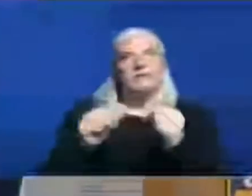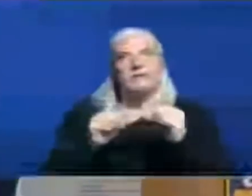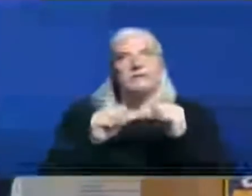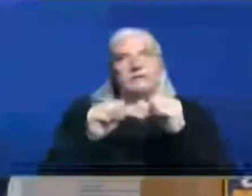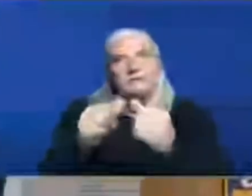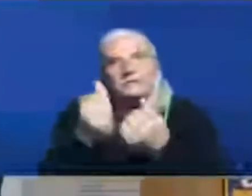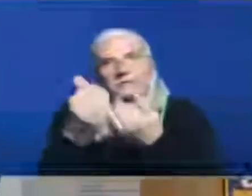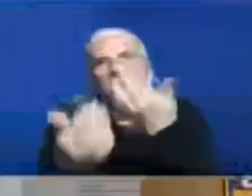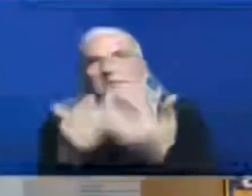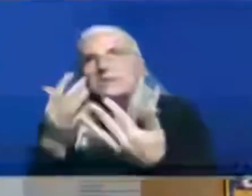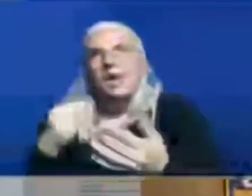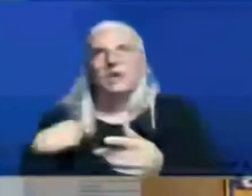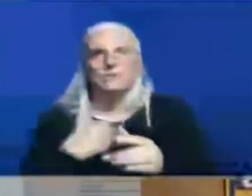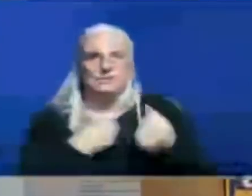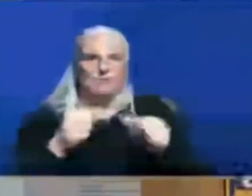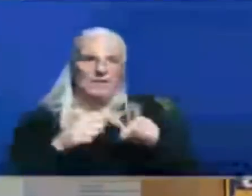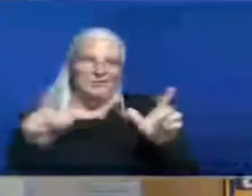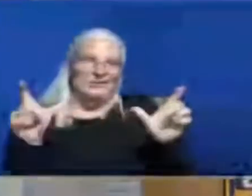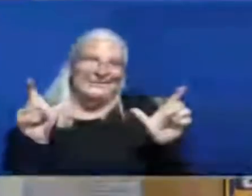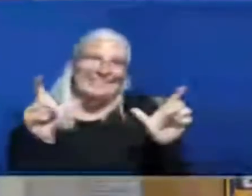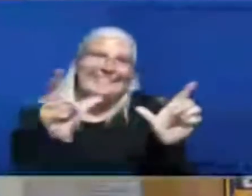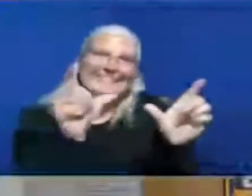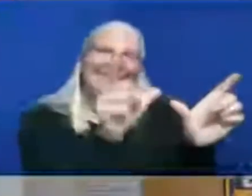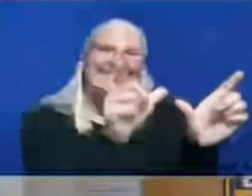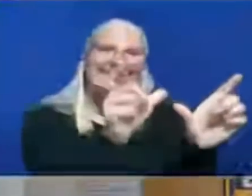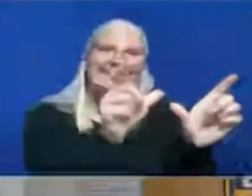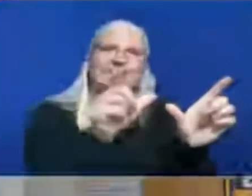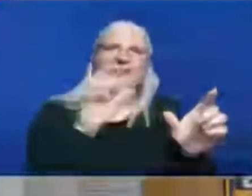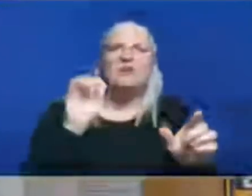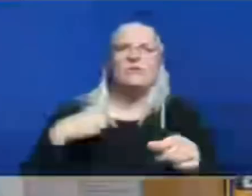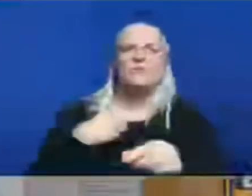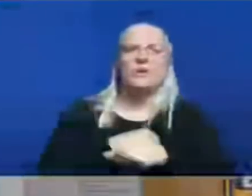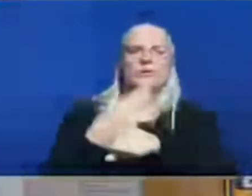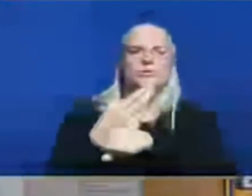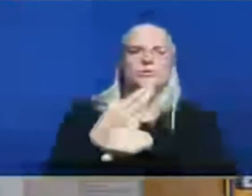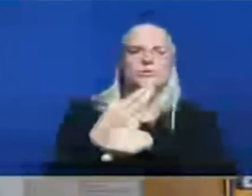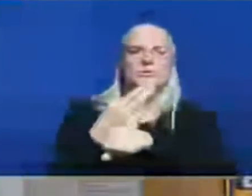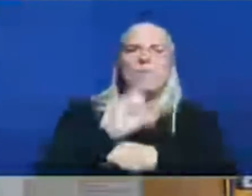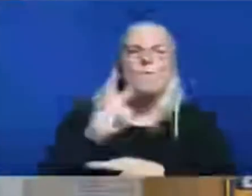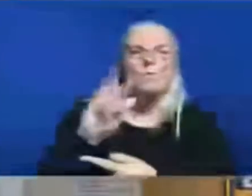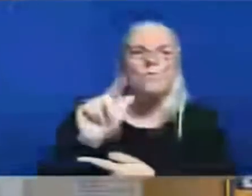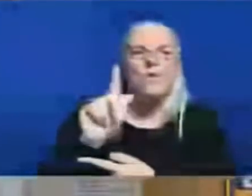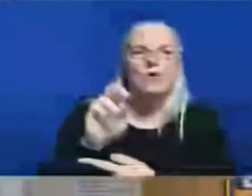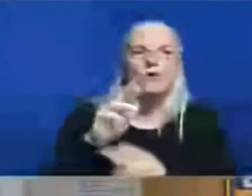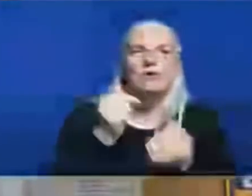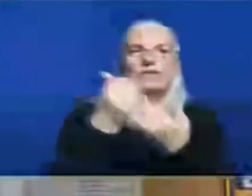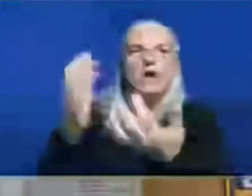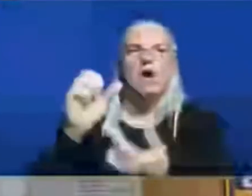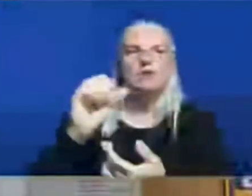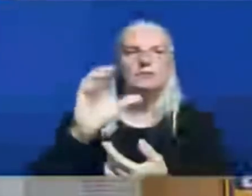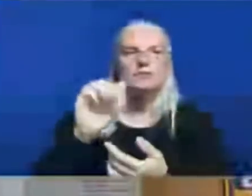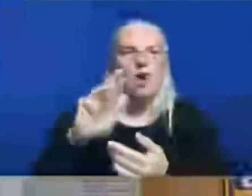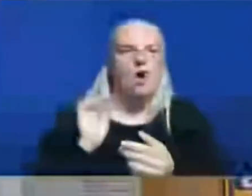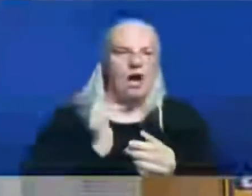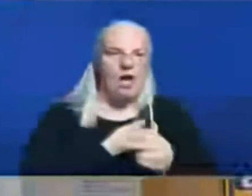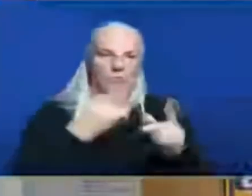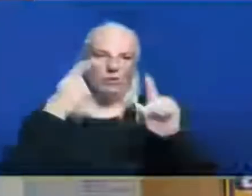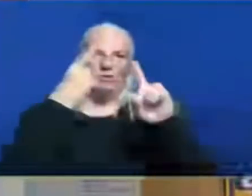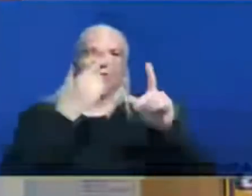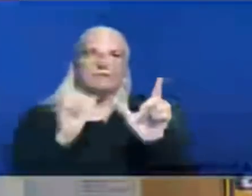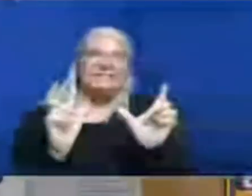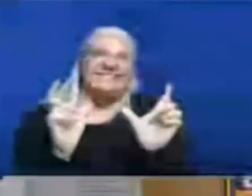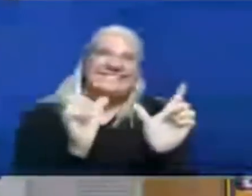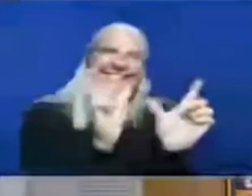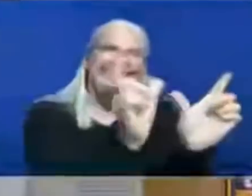fire, one thing I do want to tell you is that although this is our strategic plan to hold it to this line, we continually are assessing backup